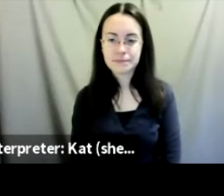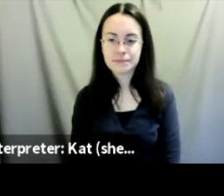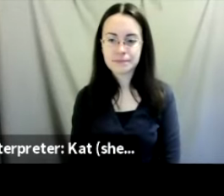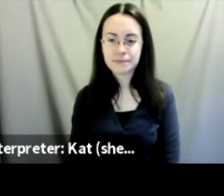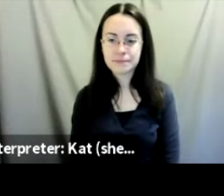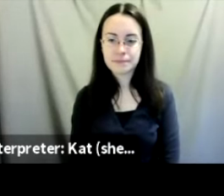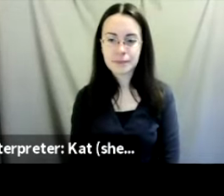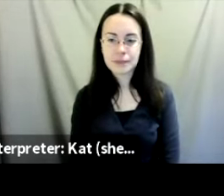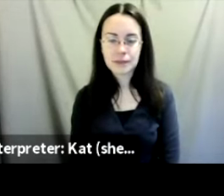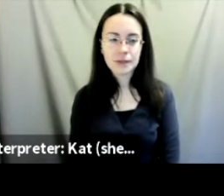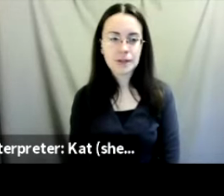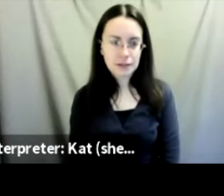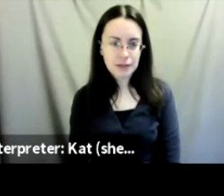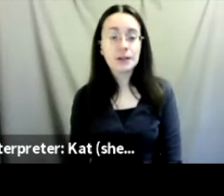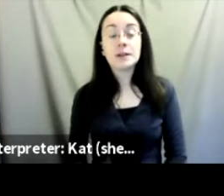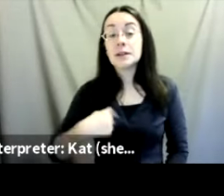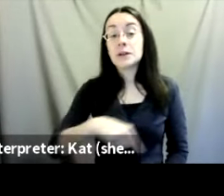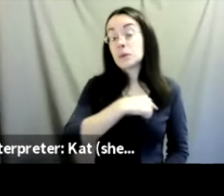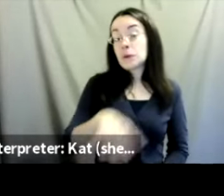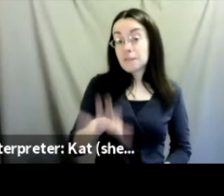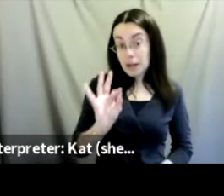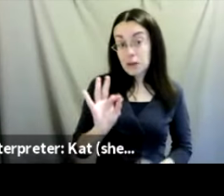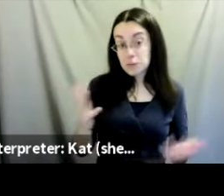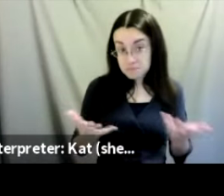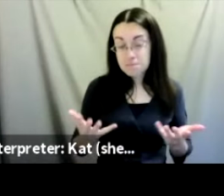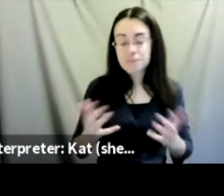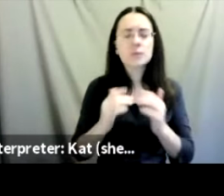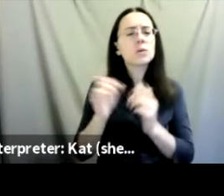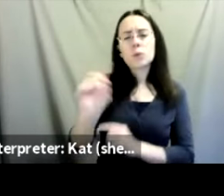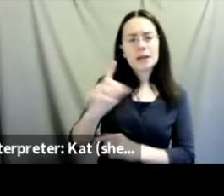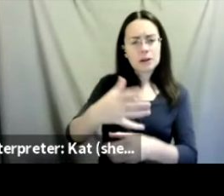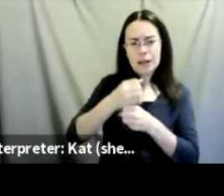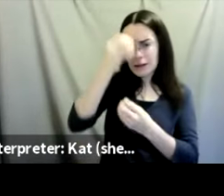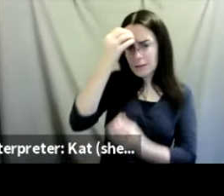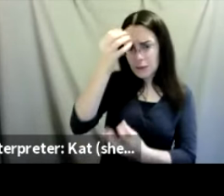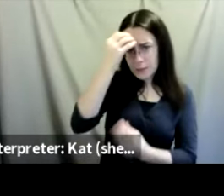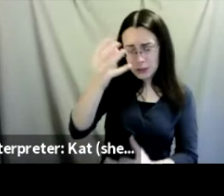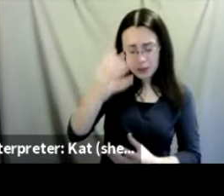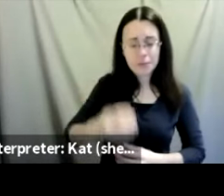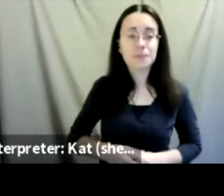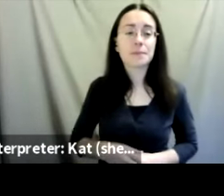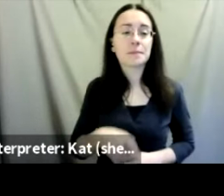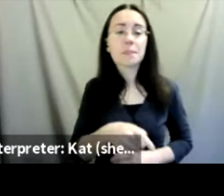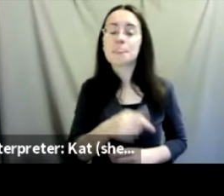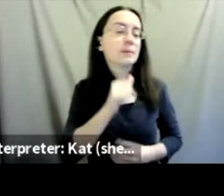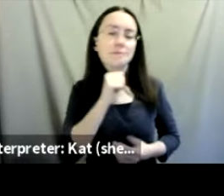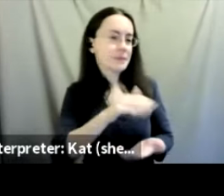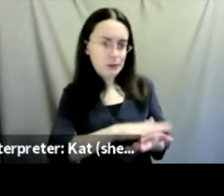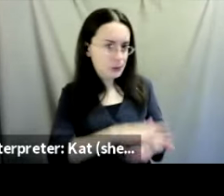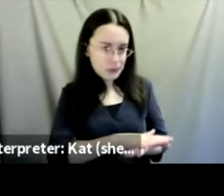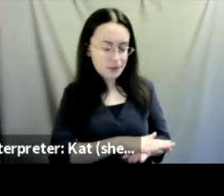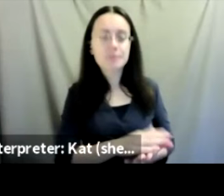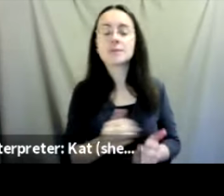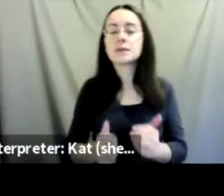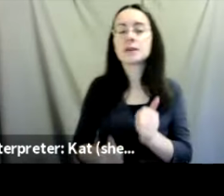And so here's what we found out is that instead of getting their sexual education from schools, most of the